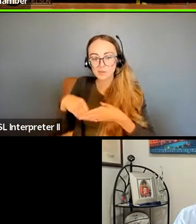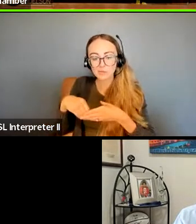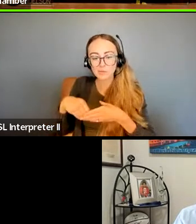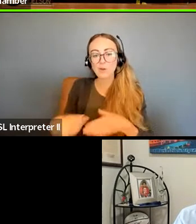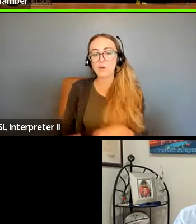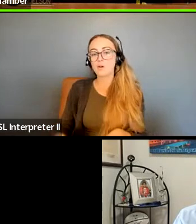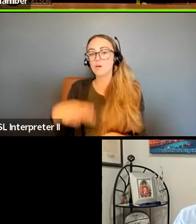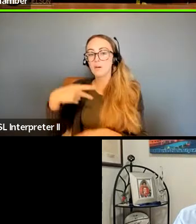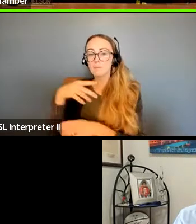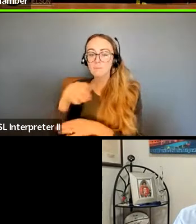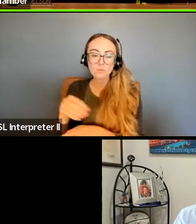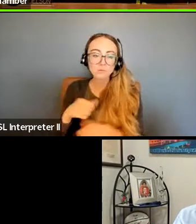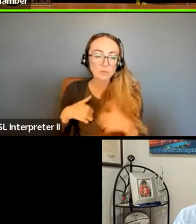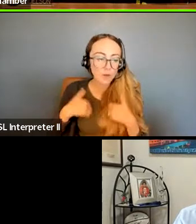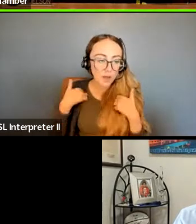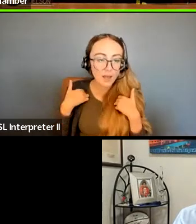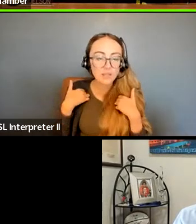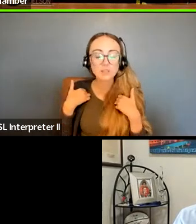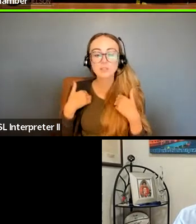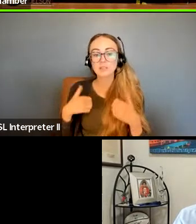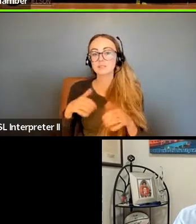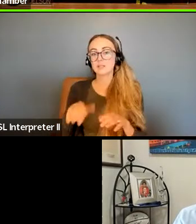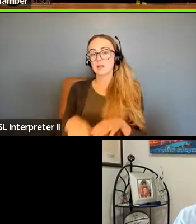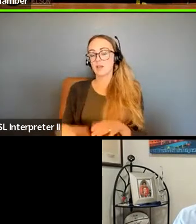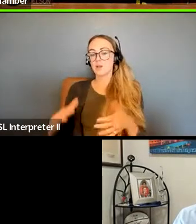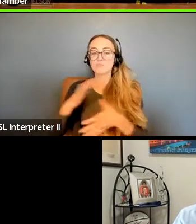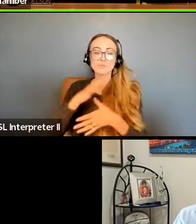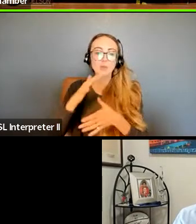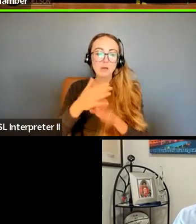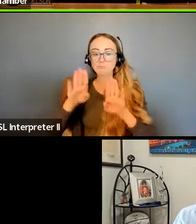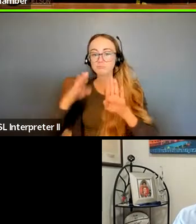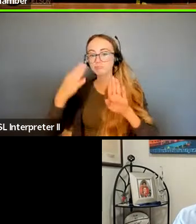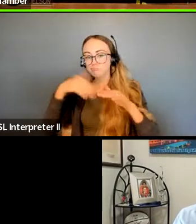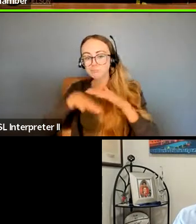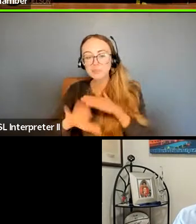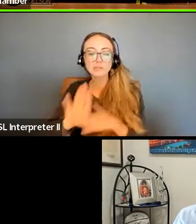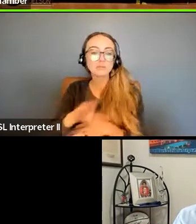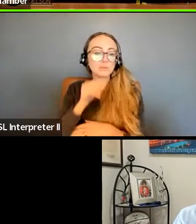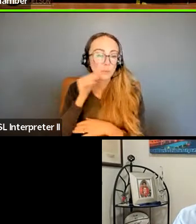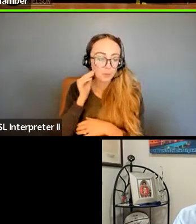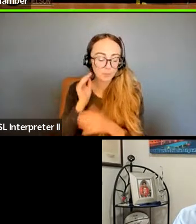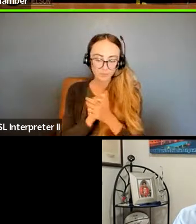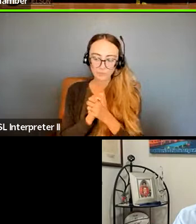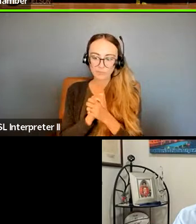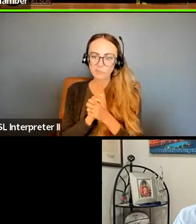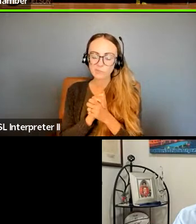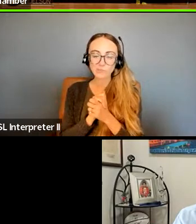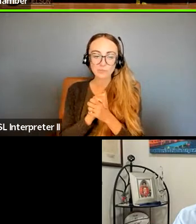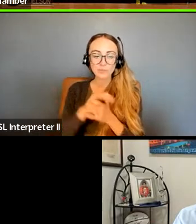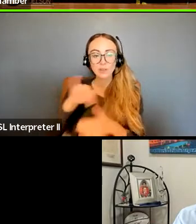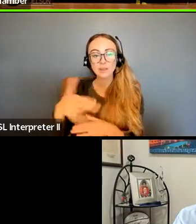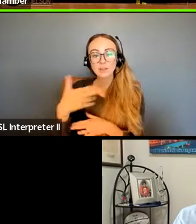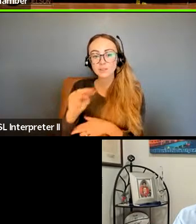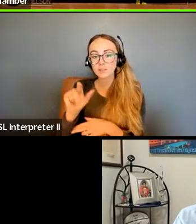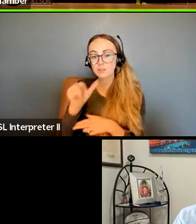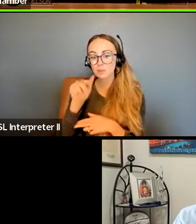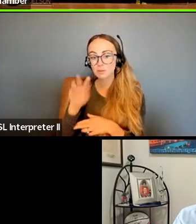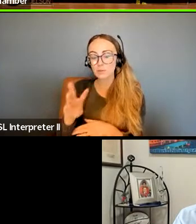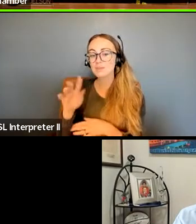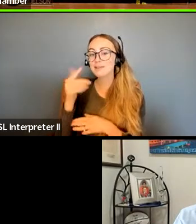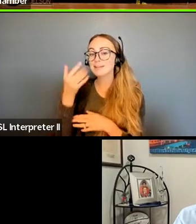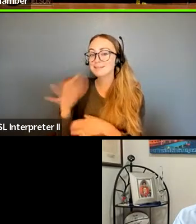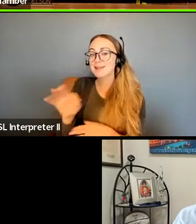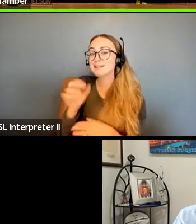of postal addresses and enables the placement of primary entrance to residences. According to the January 24th,